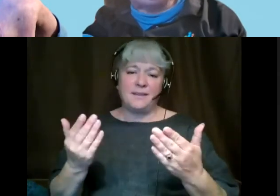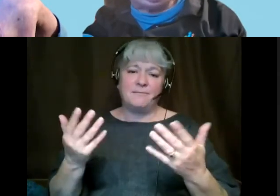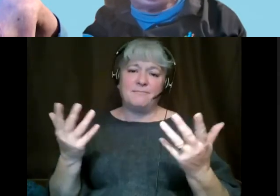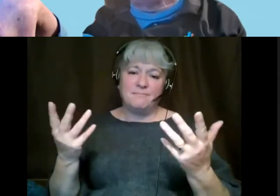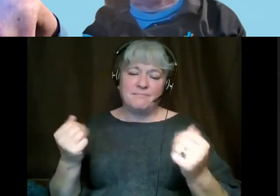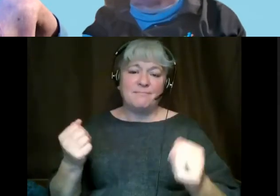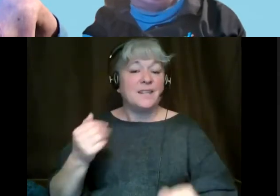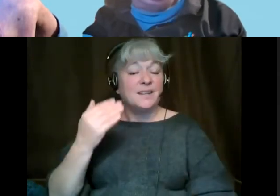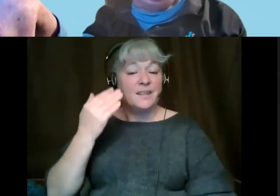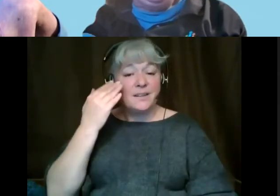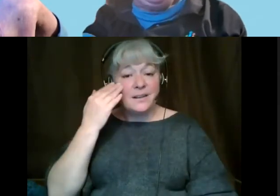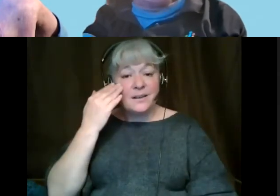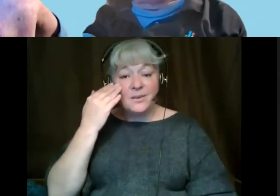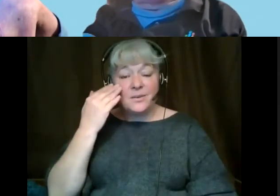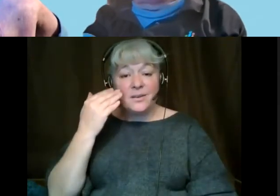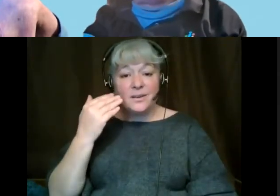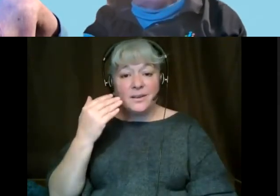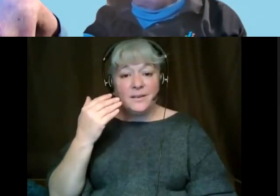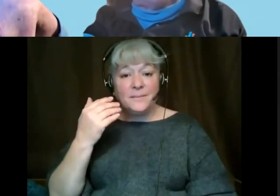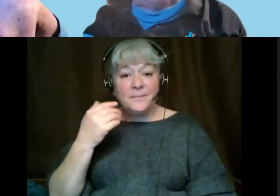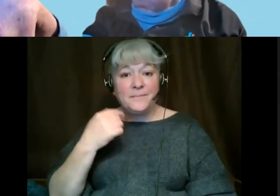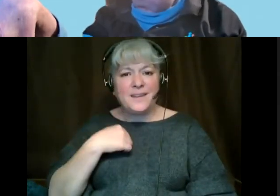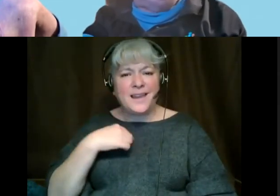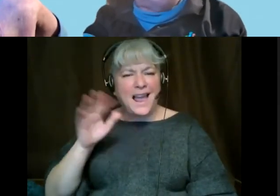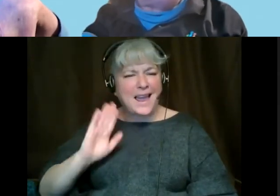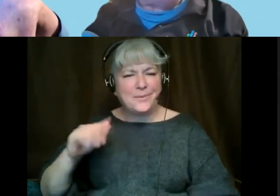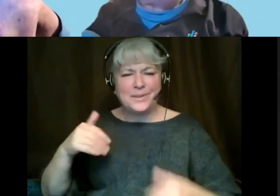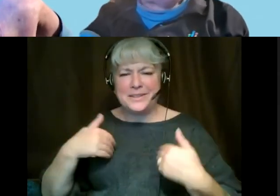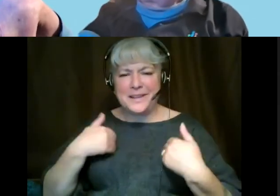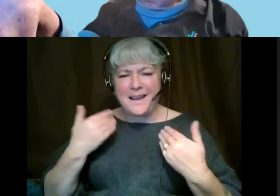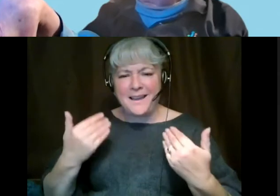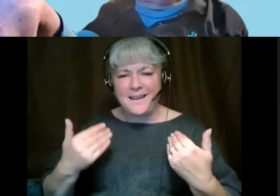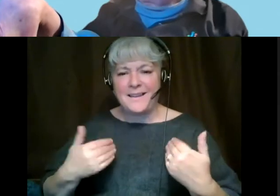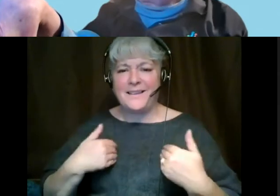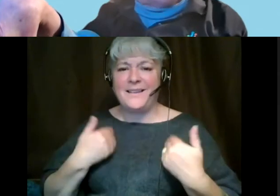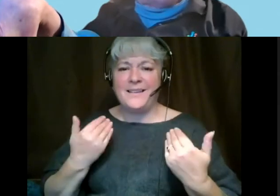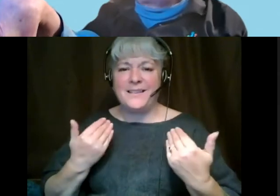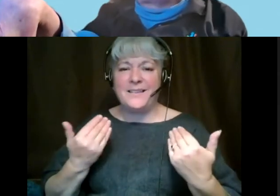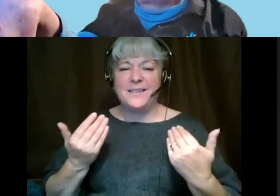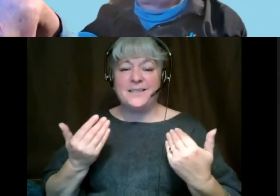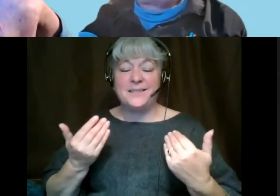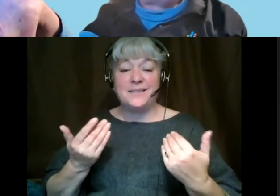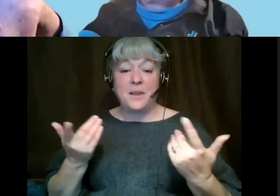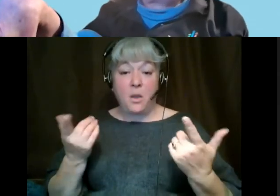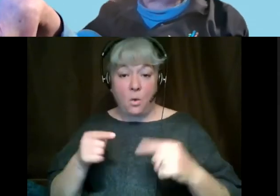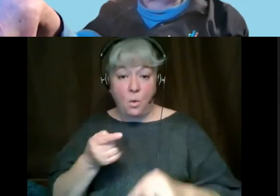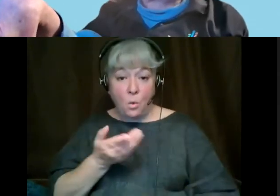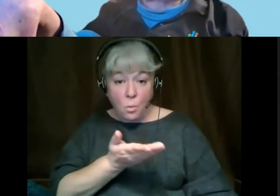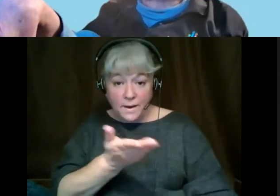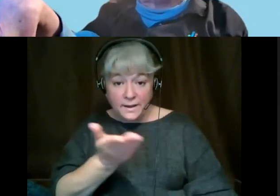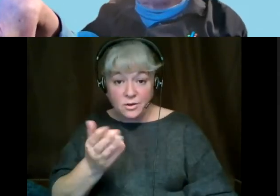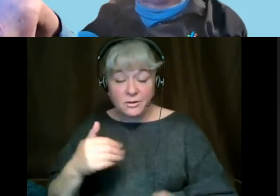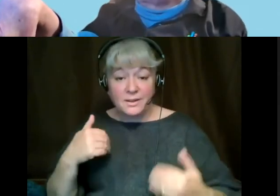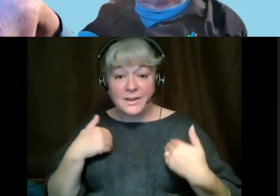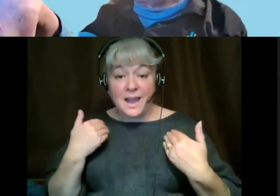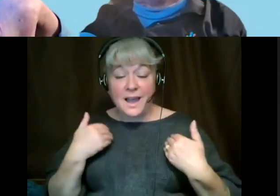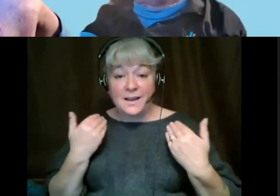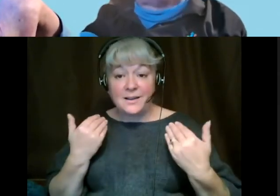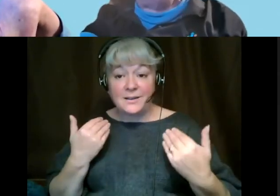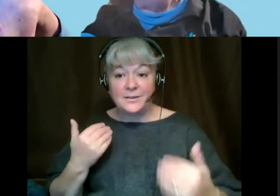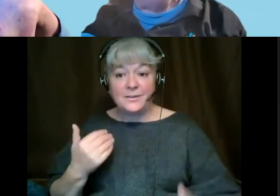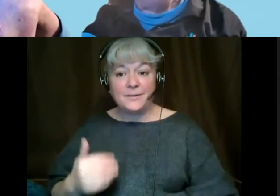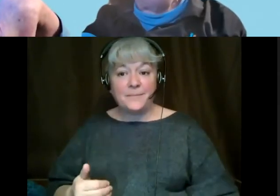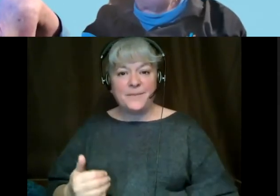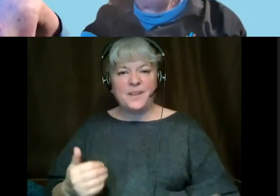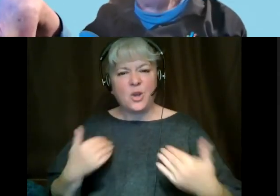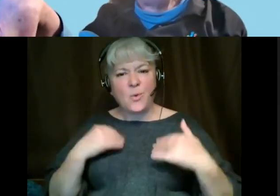you know, I was young, and when you're young, you don't got no